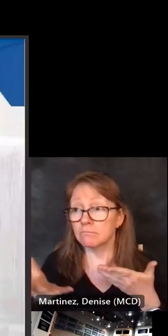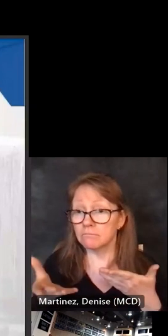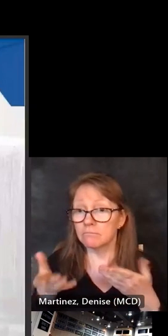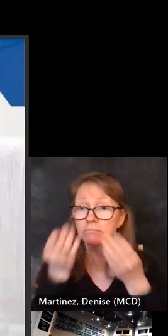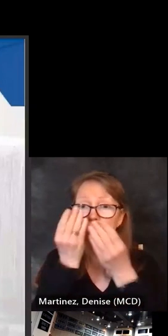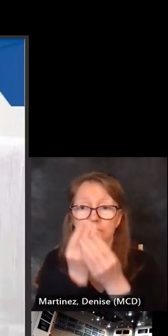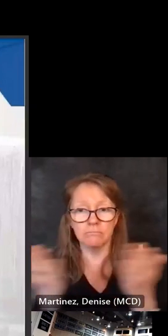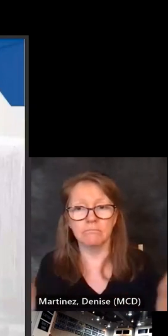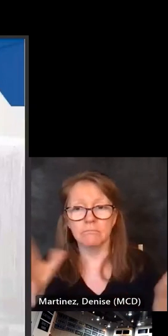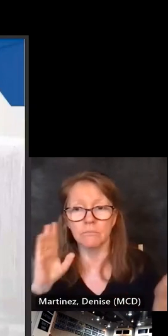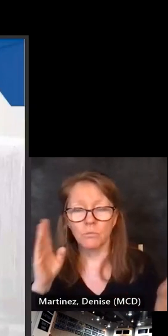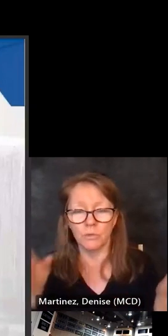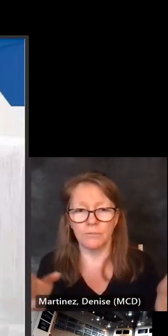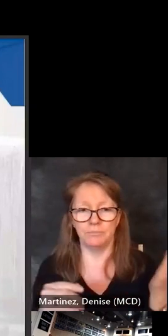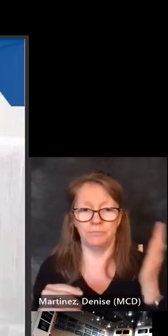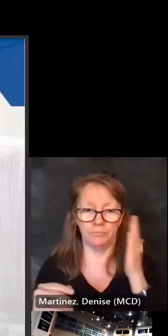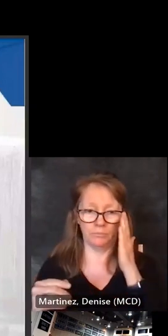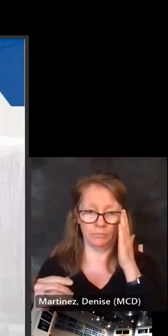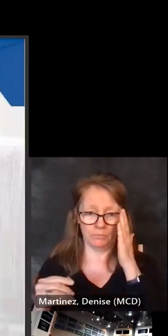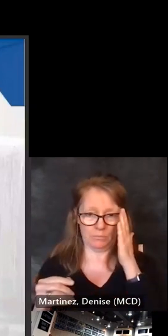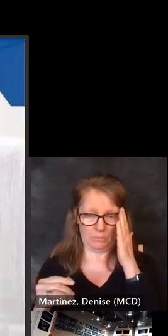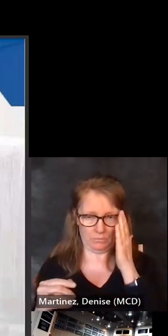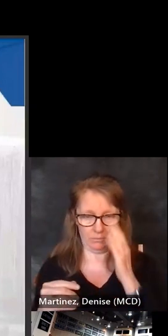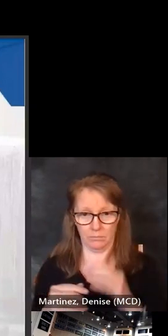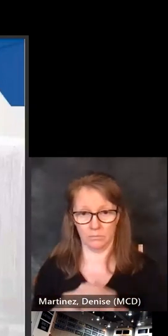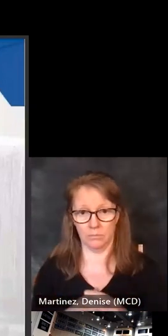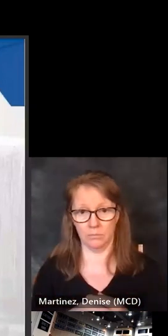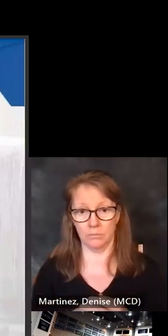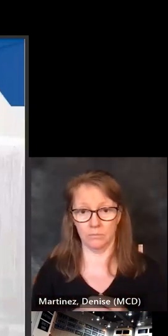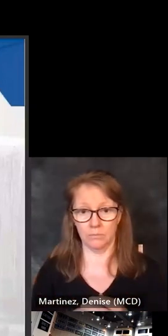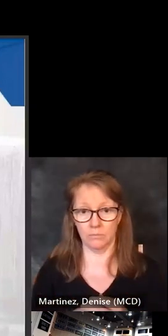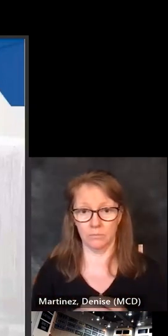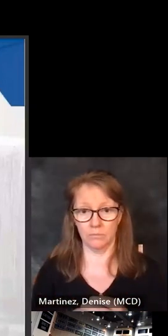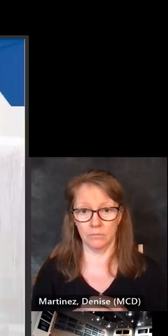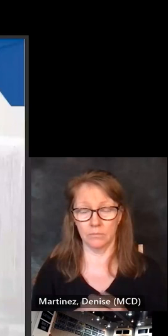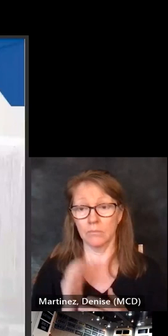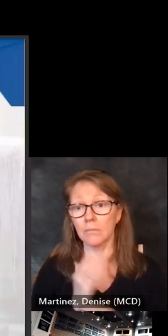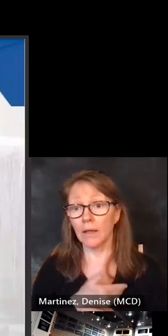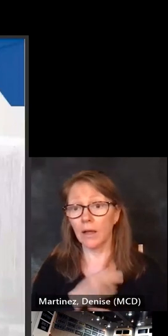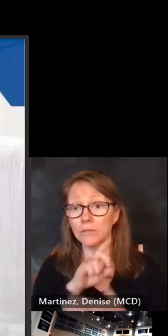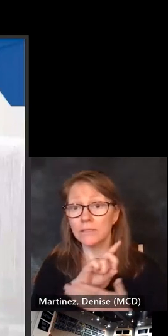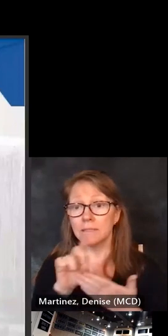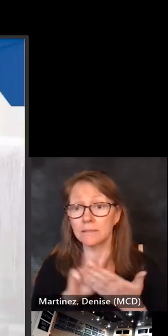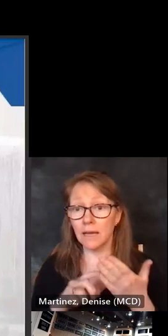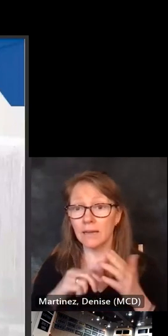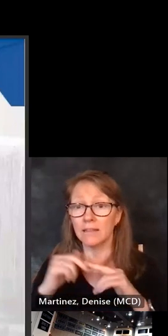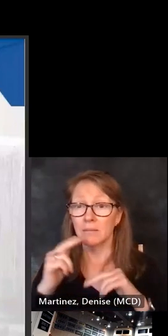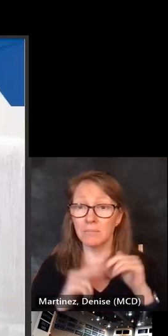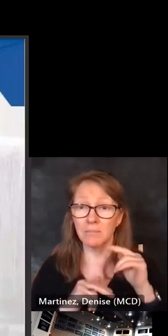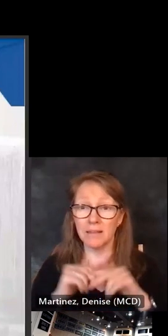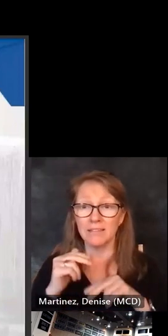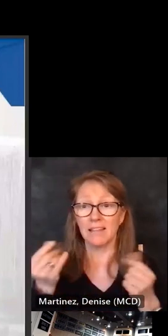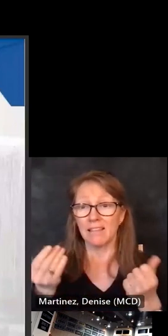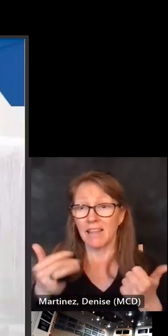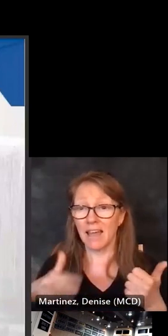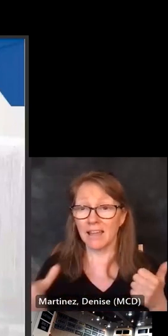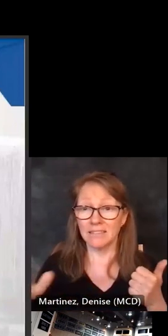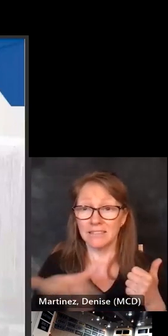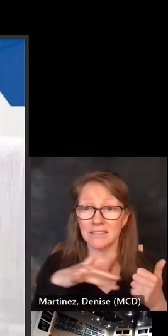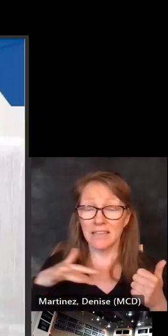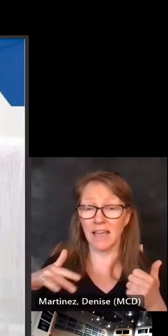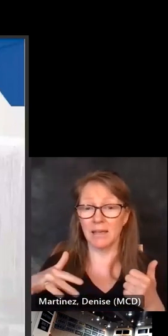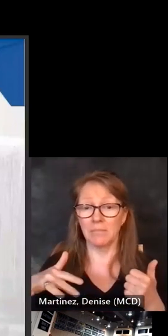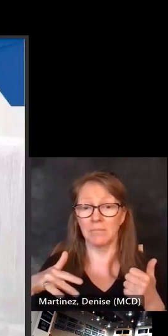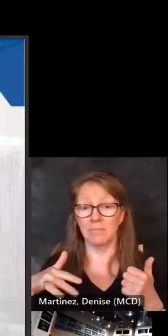available. And we're, you know, continually evolving the design of the building and thinking about the landscaping, as well